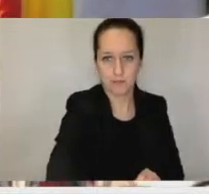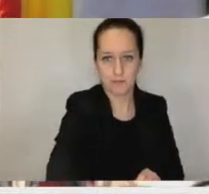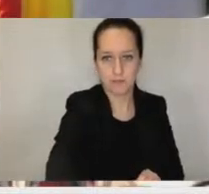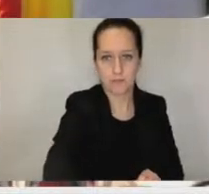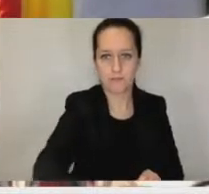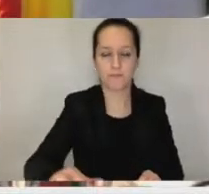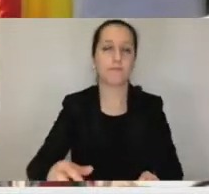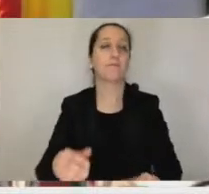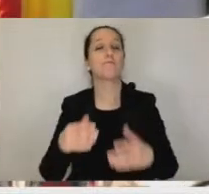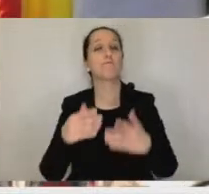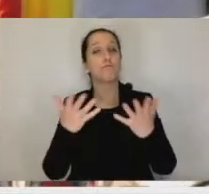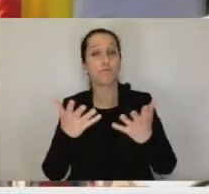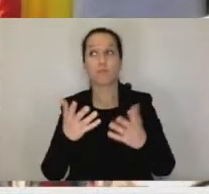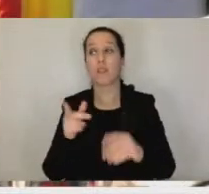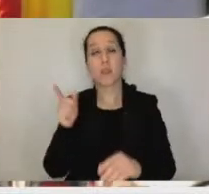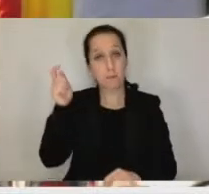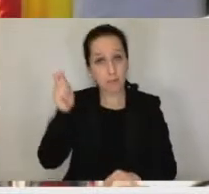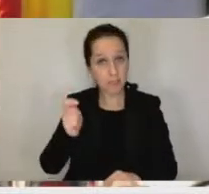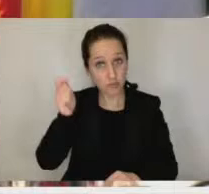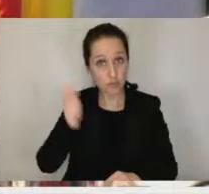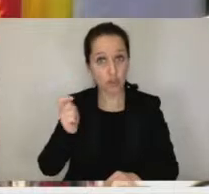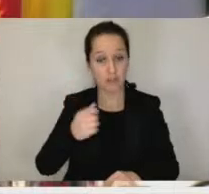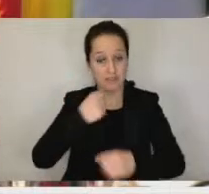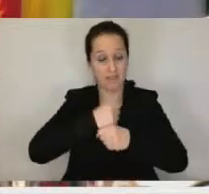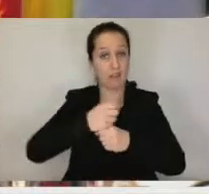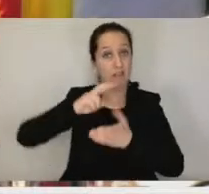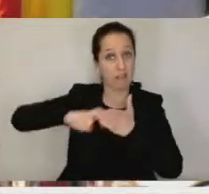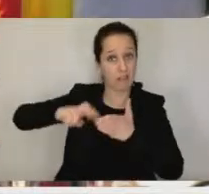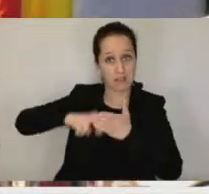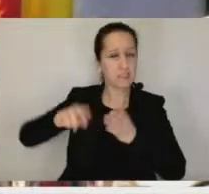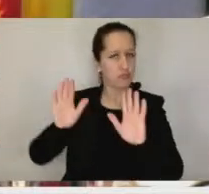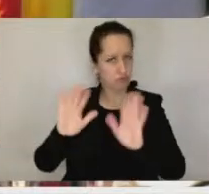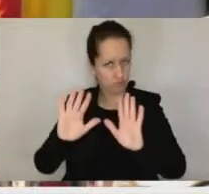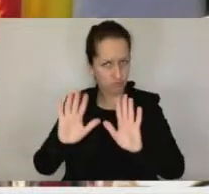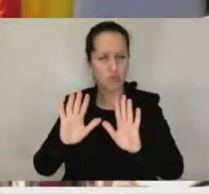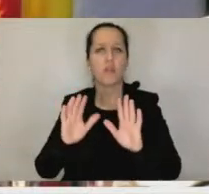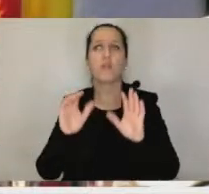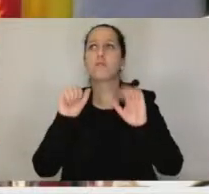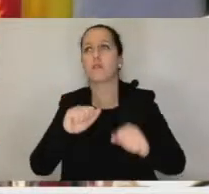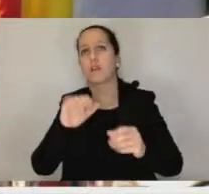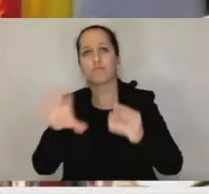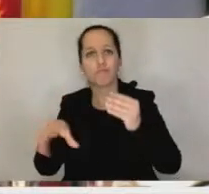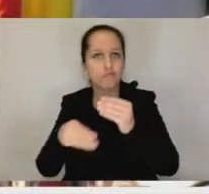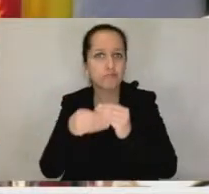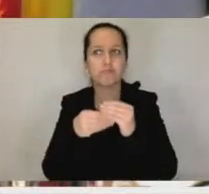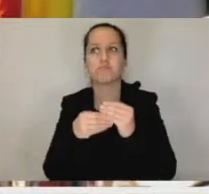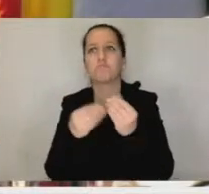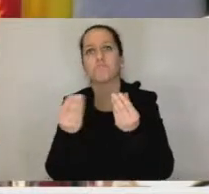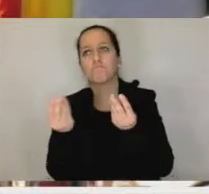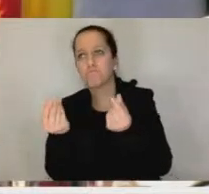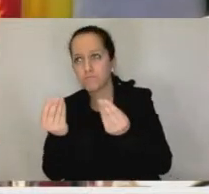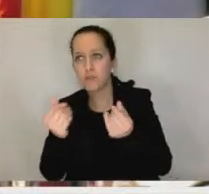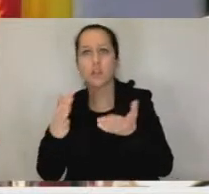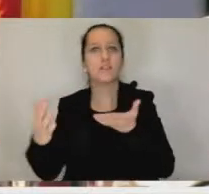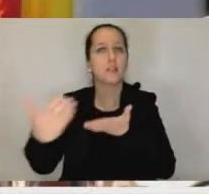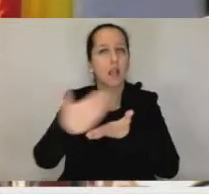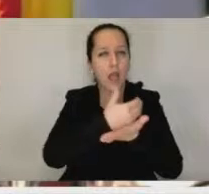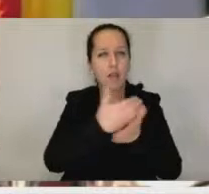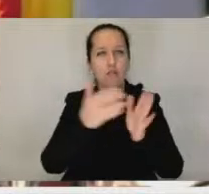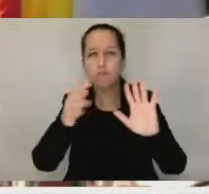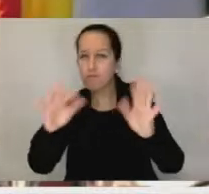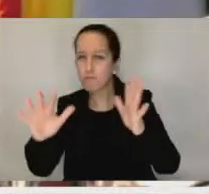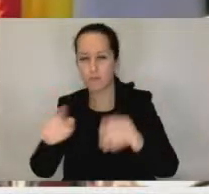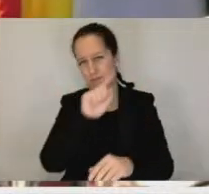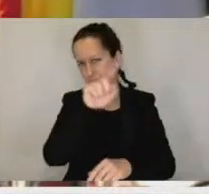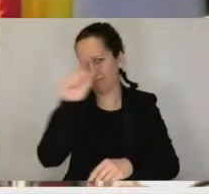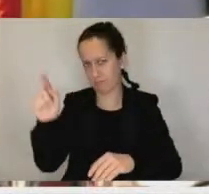on prices or wages or a mix. Countries can make different choices. With contributory pensions, there is